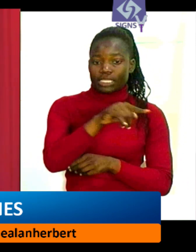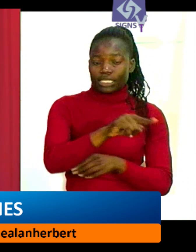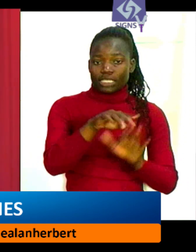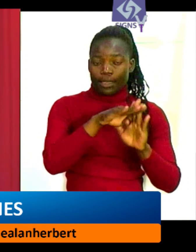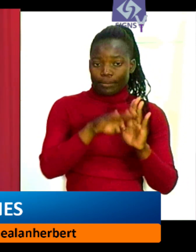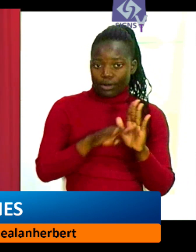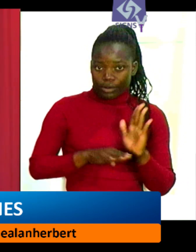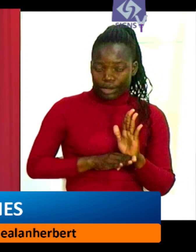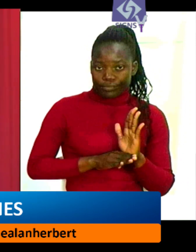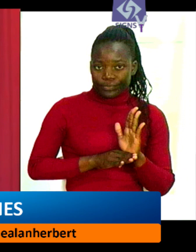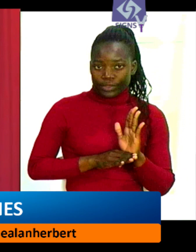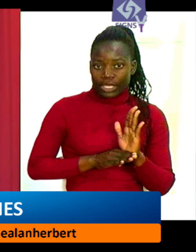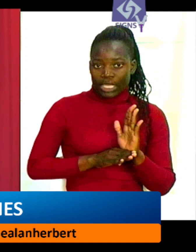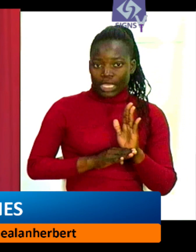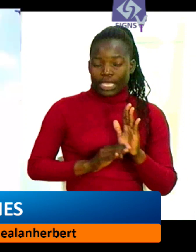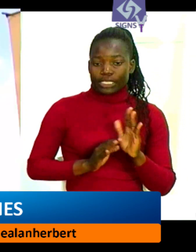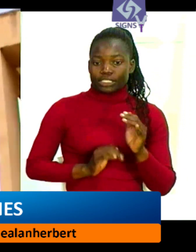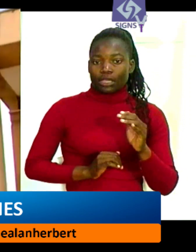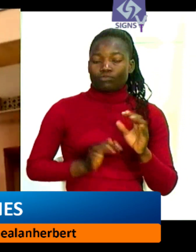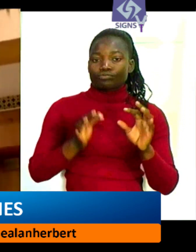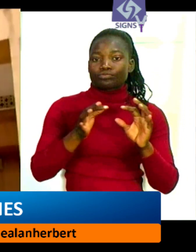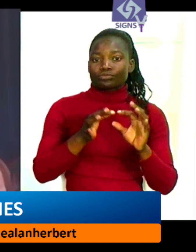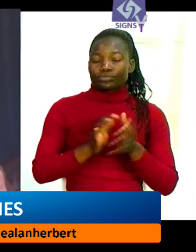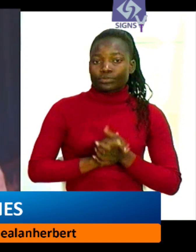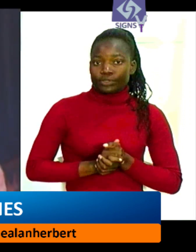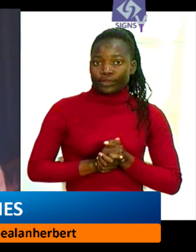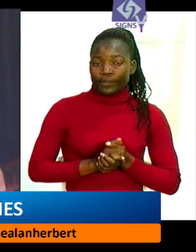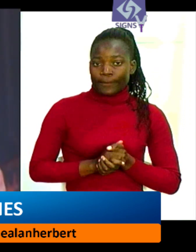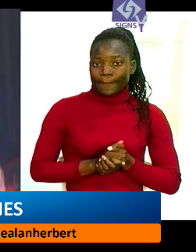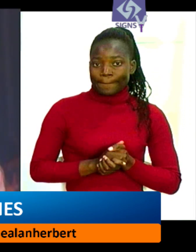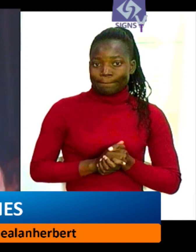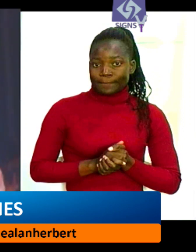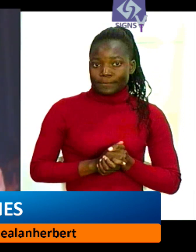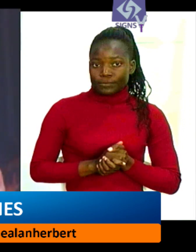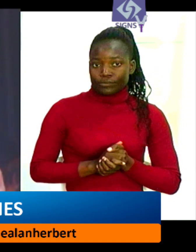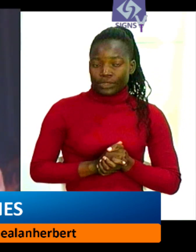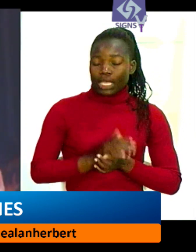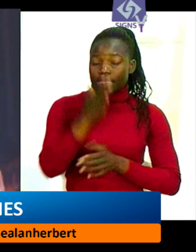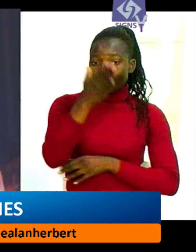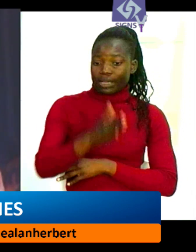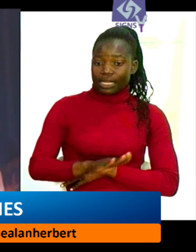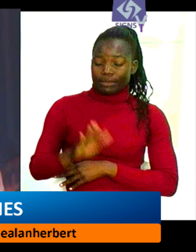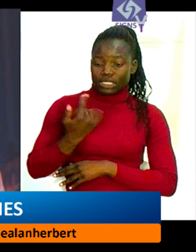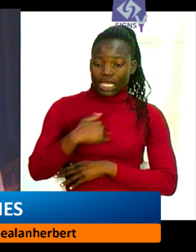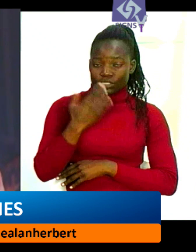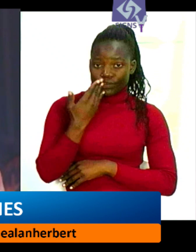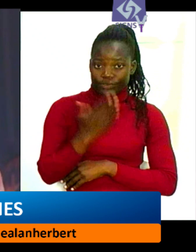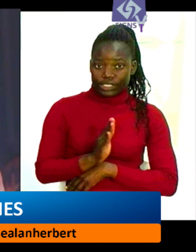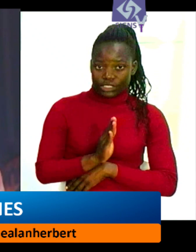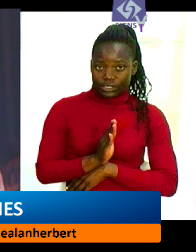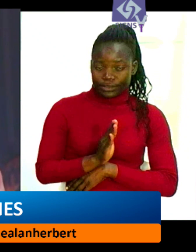so that we can make sure that this program is anchored in law. Kule